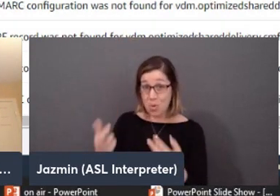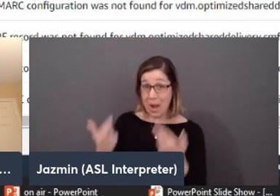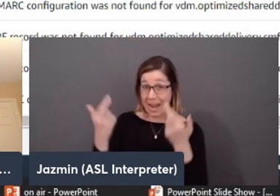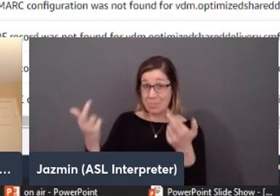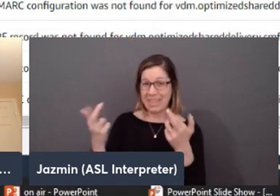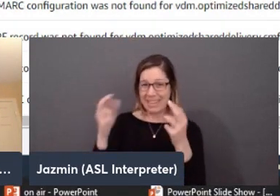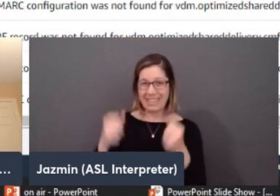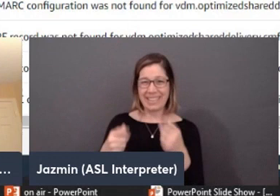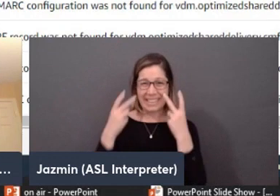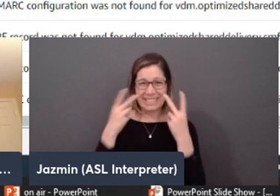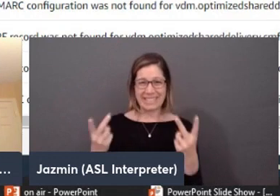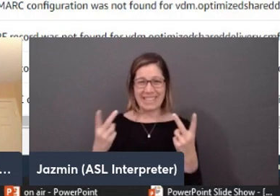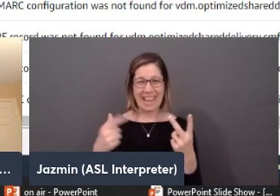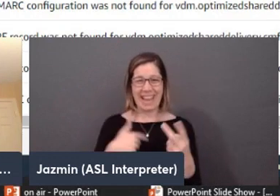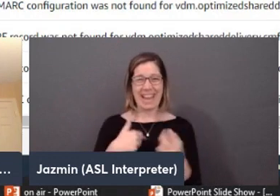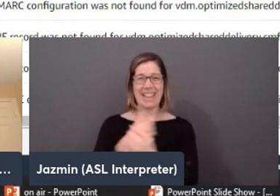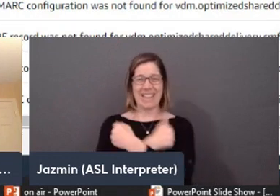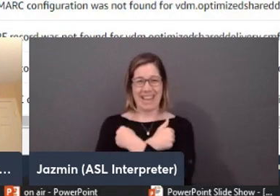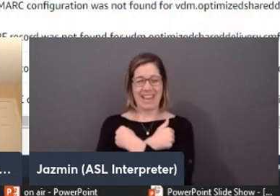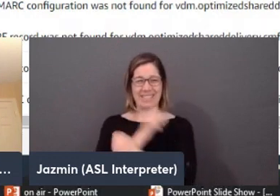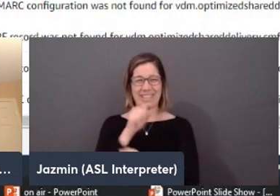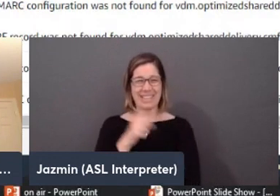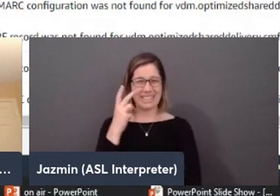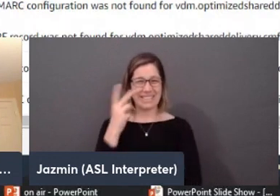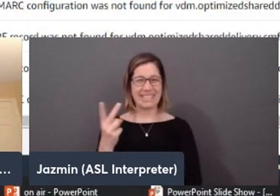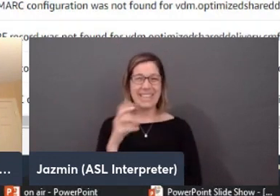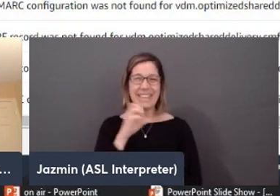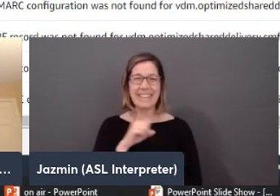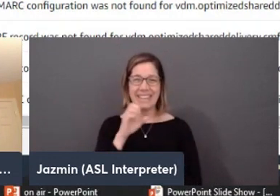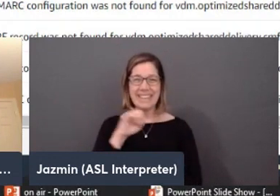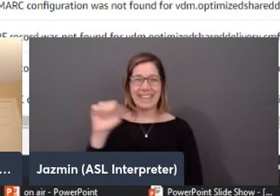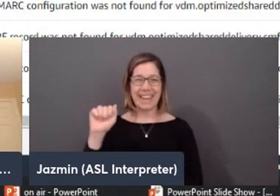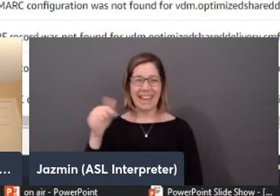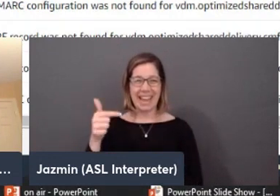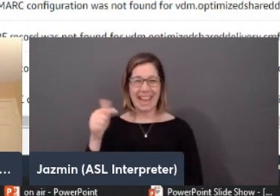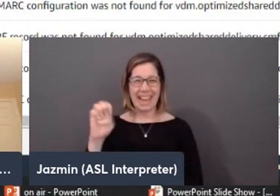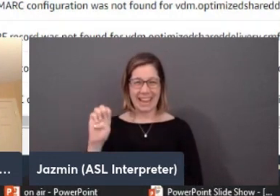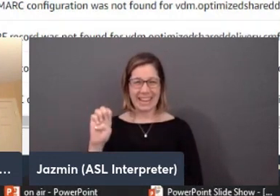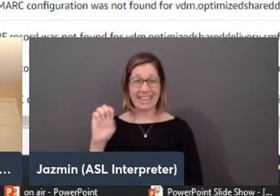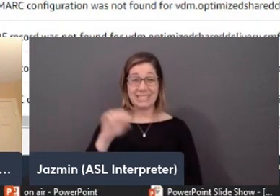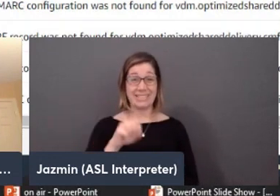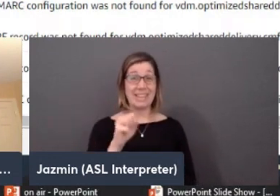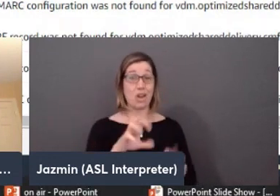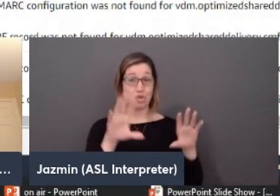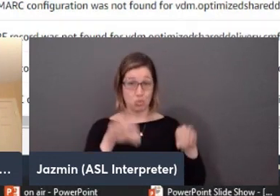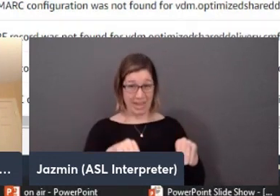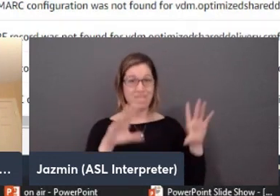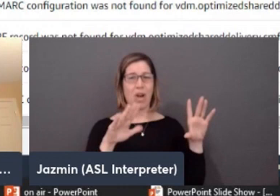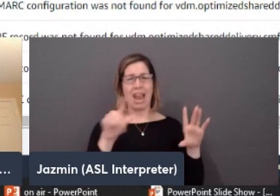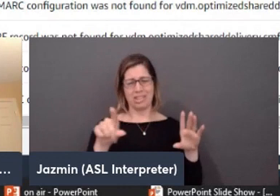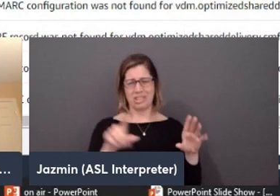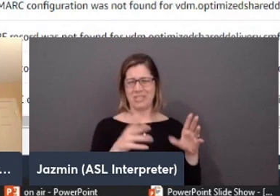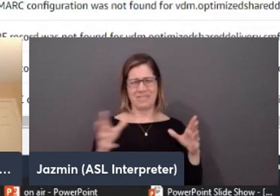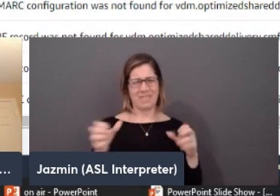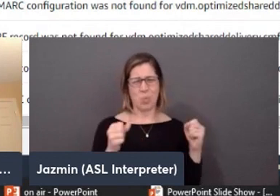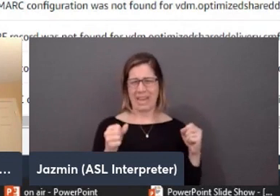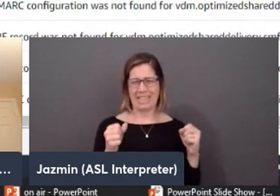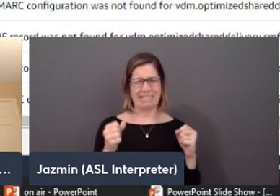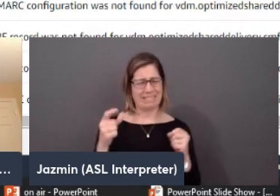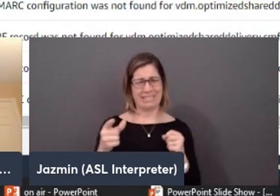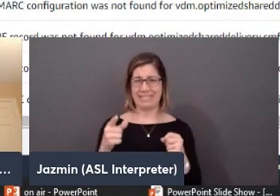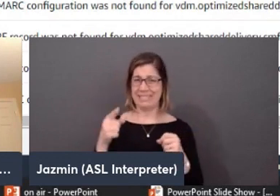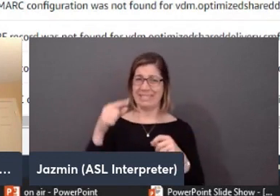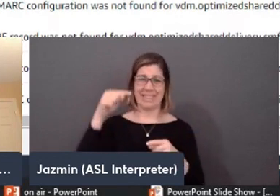I really love here that you can see the age. Yeah, and the refresh on this is pretty quick. You'll get down to surface